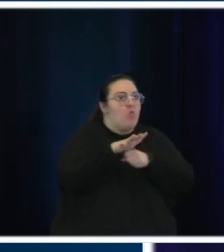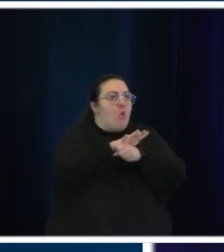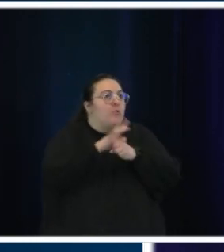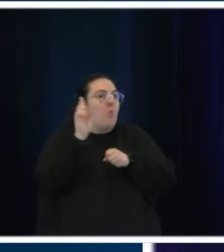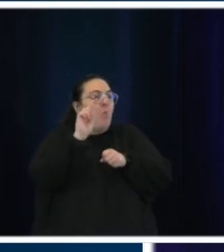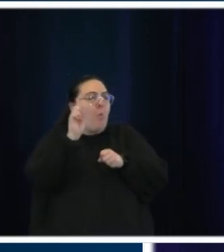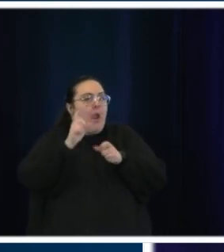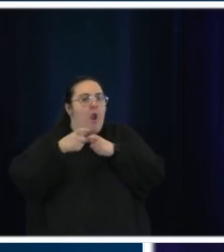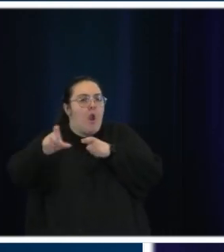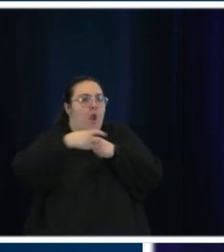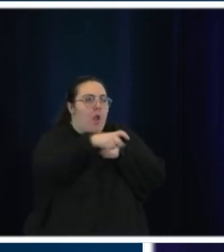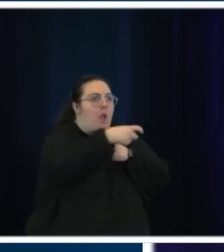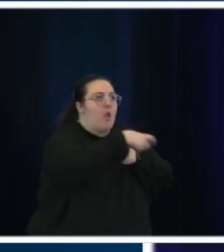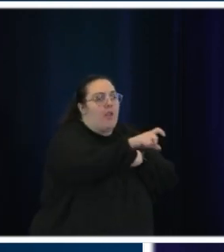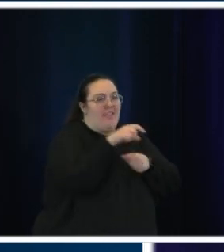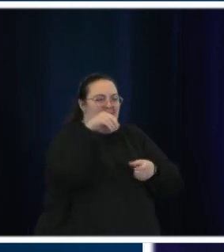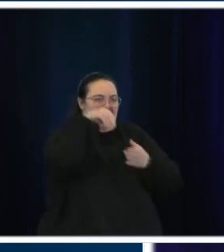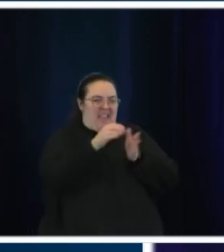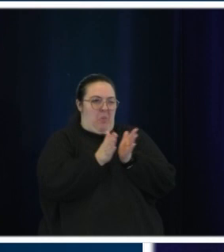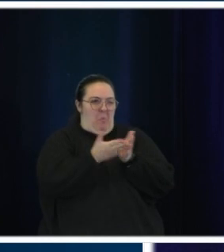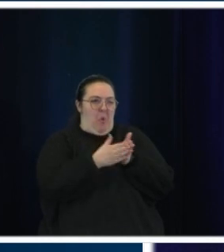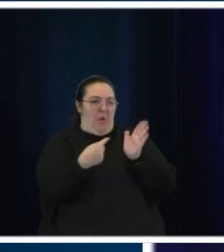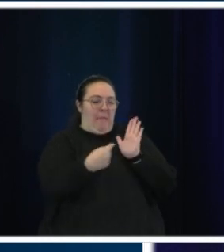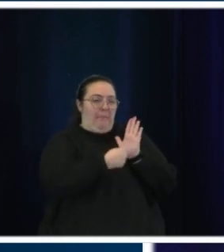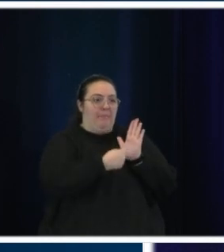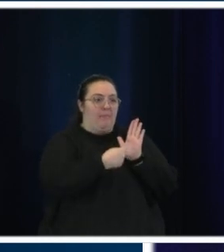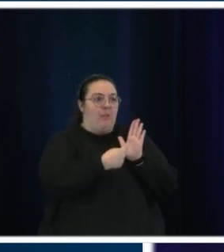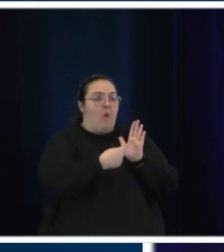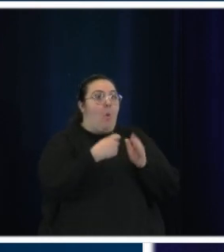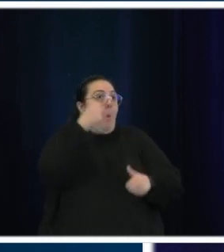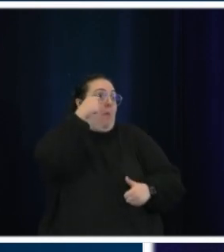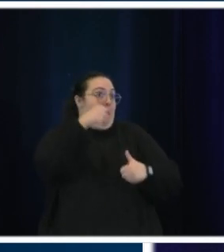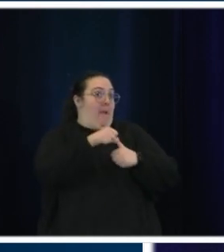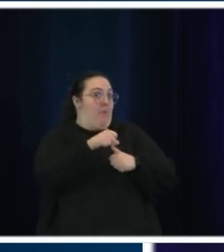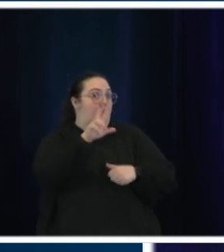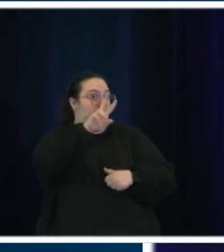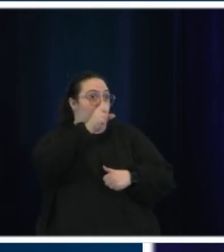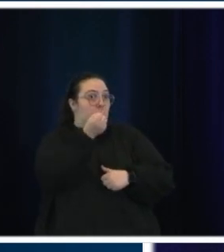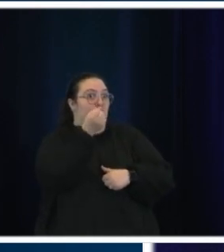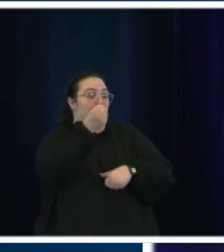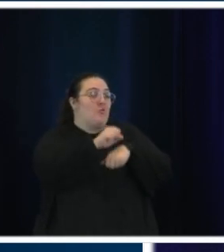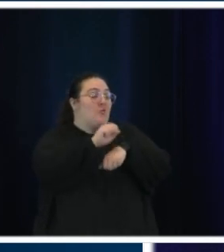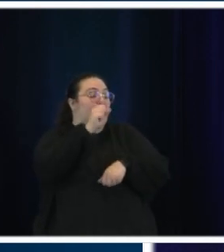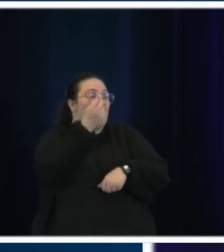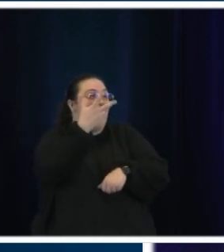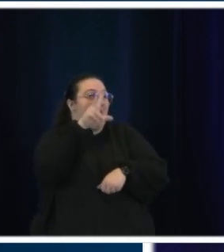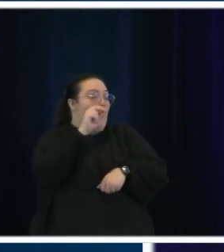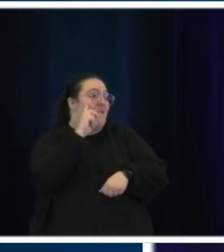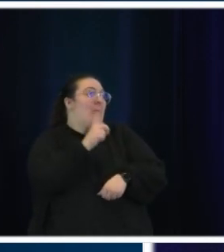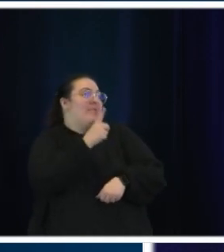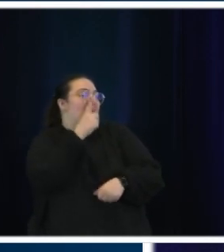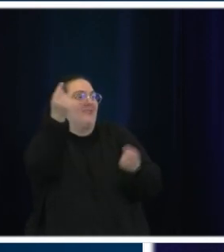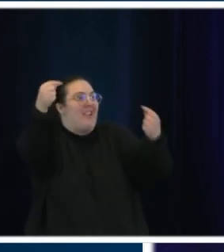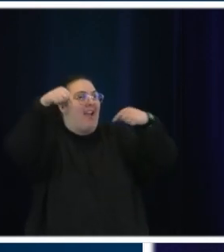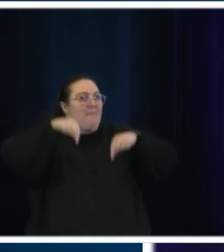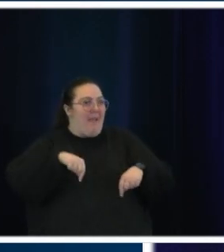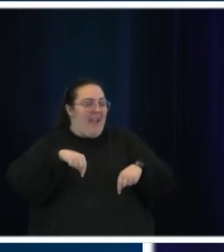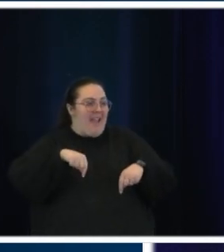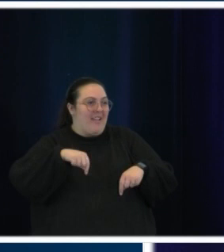program. And remember, we will return here at 12:30 for lunch. We gave you breakfast, now you're gonna have lunch, and we'll also